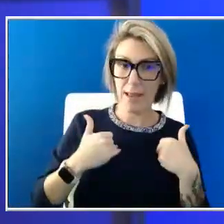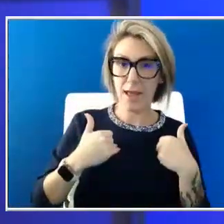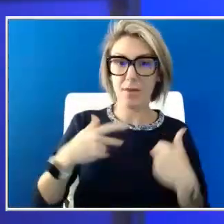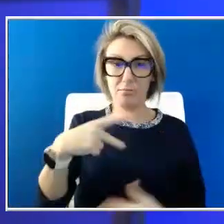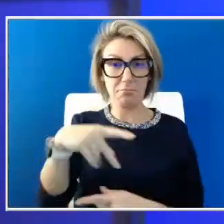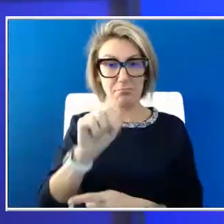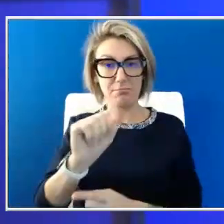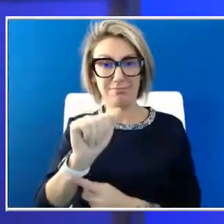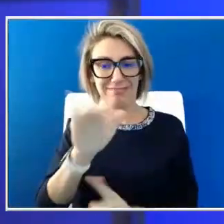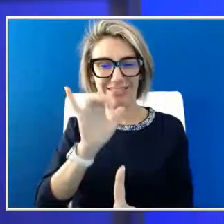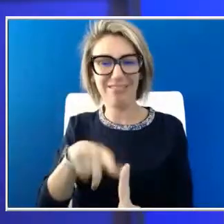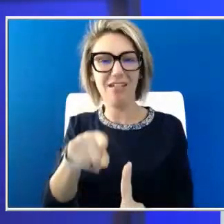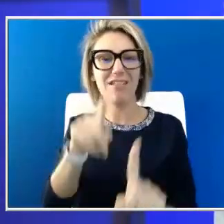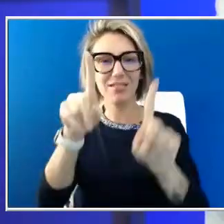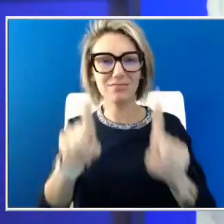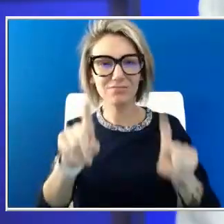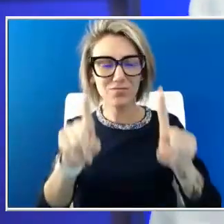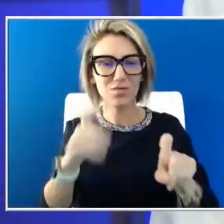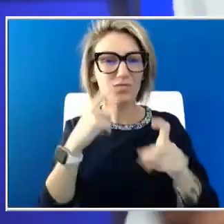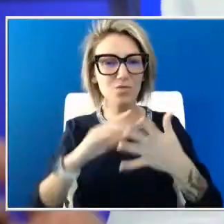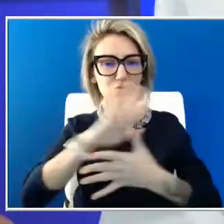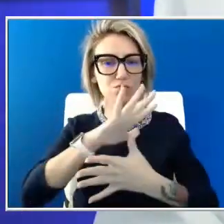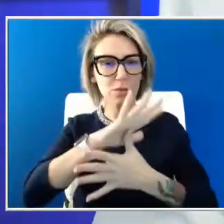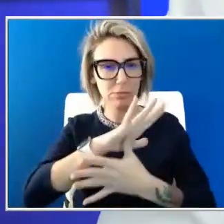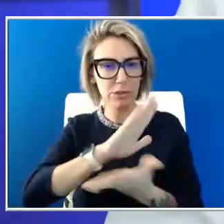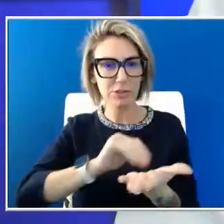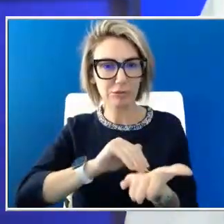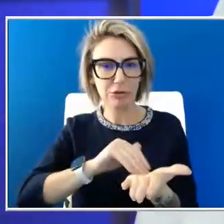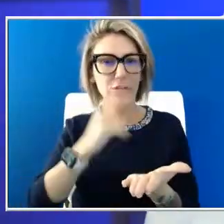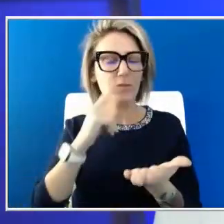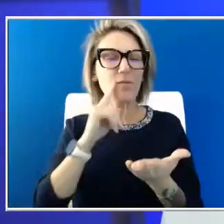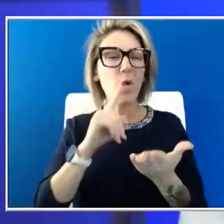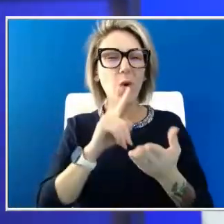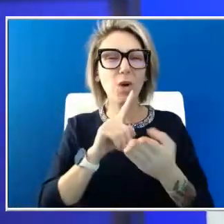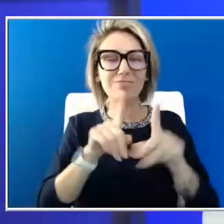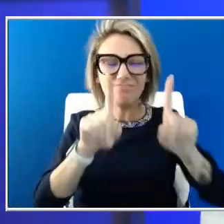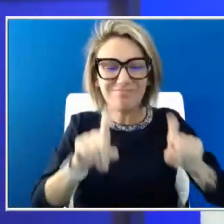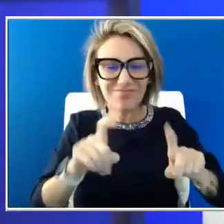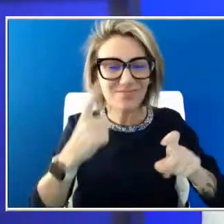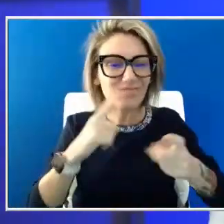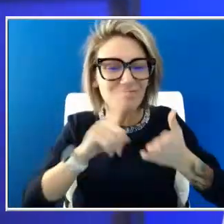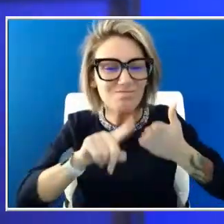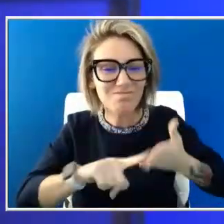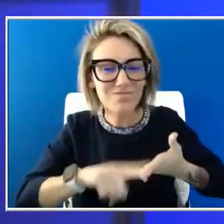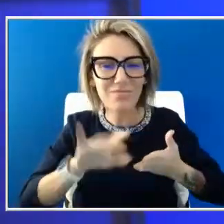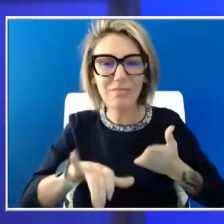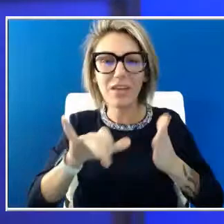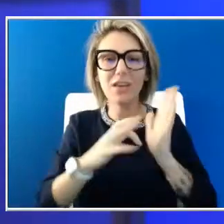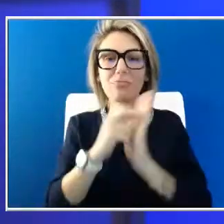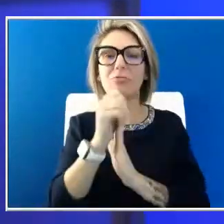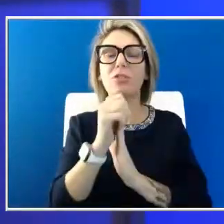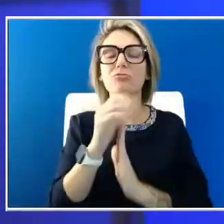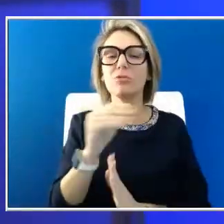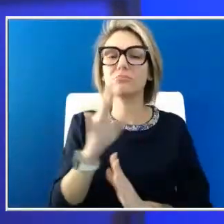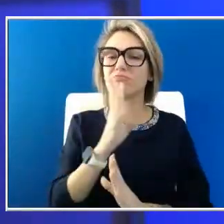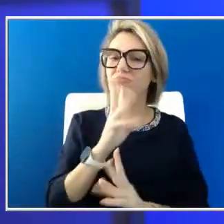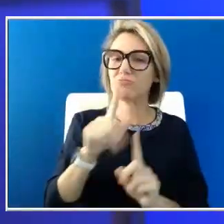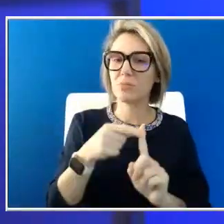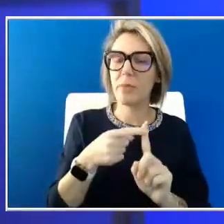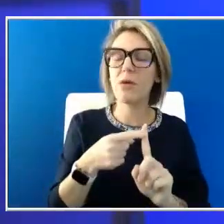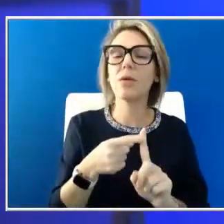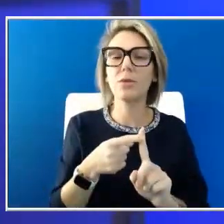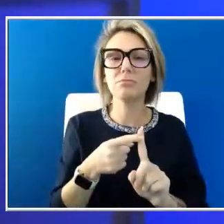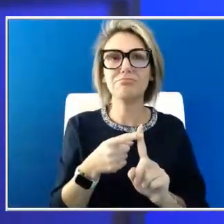that's used by the primary care doctor every year to screen for prostate cancer. And in Patrick's case, as he was talking about, when back